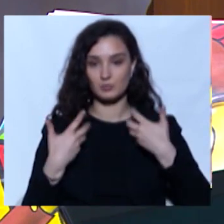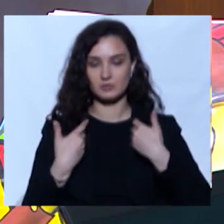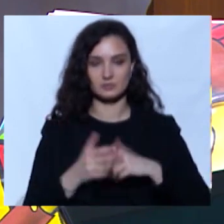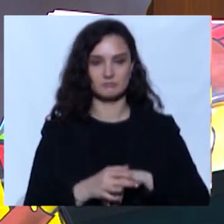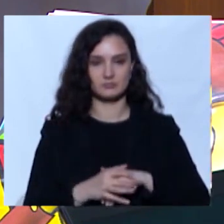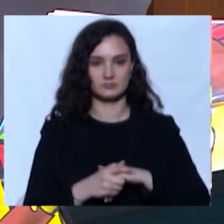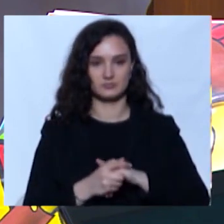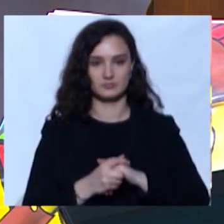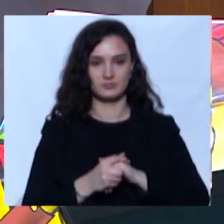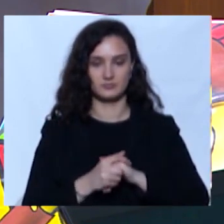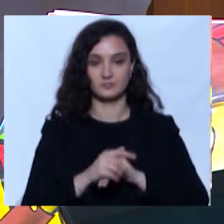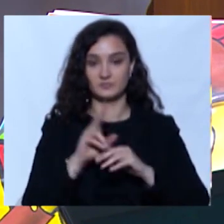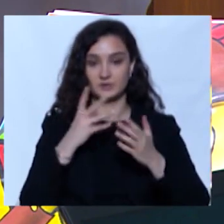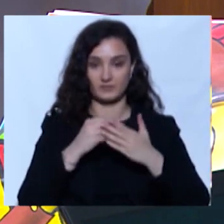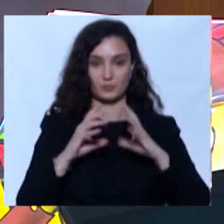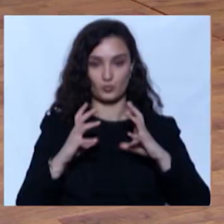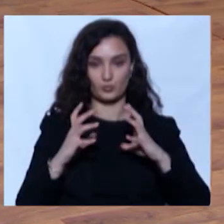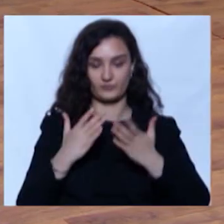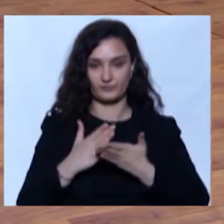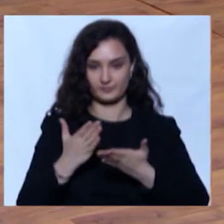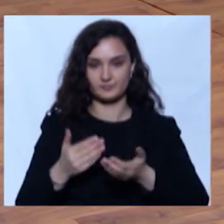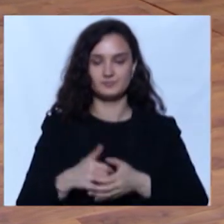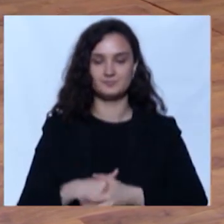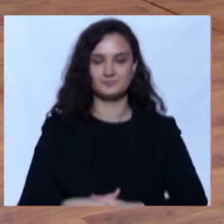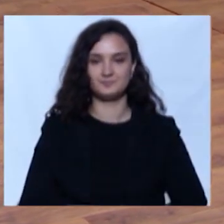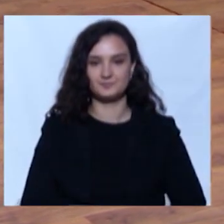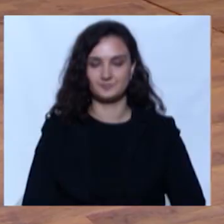who's playing with his ball. Good job.